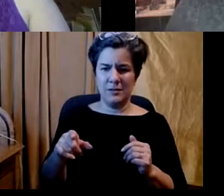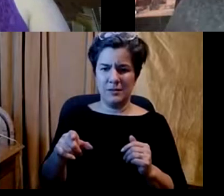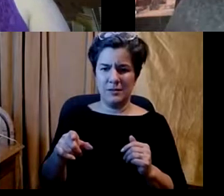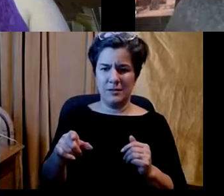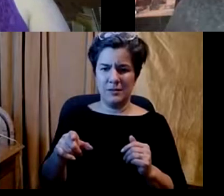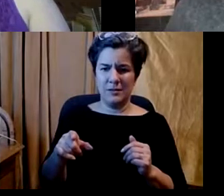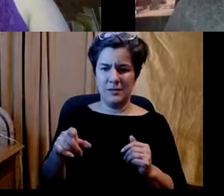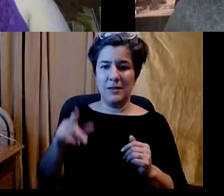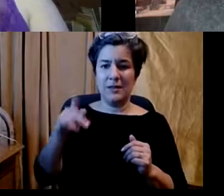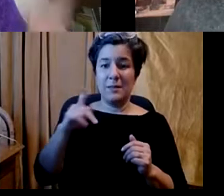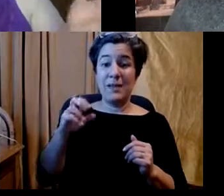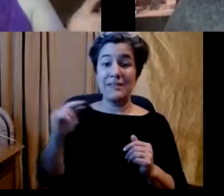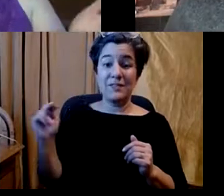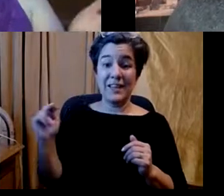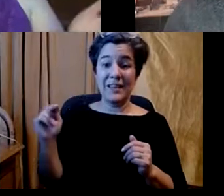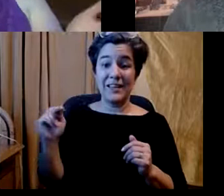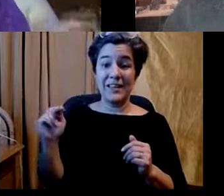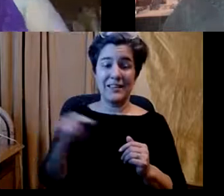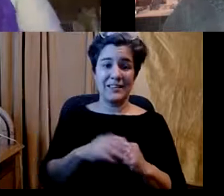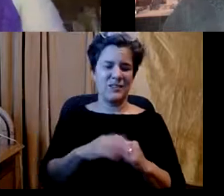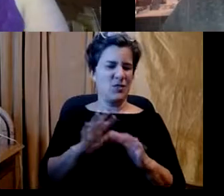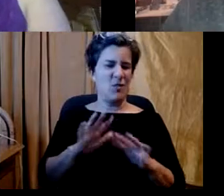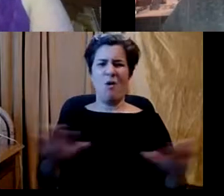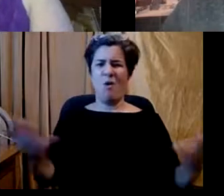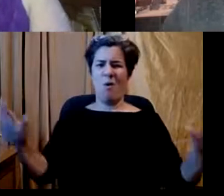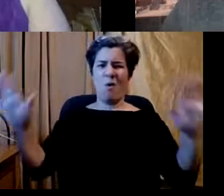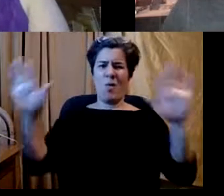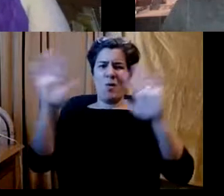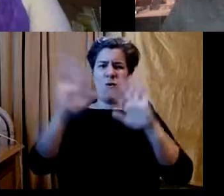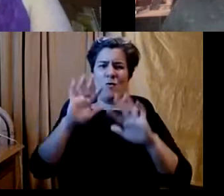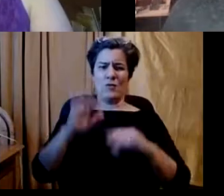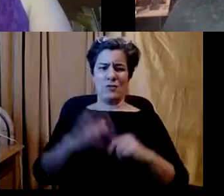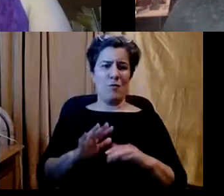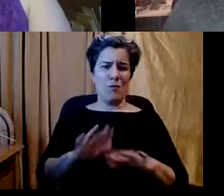I'm in Pennsylvania. Yeah, so we're all over the place. All right.